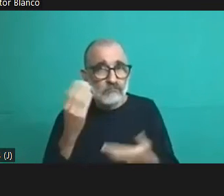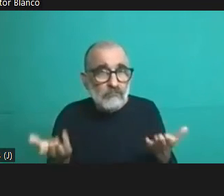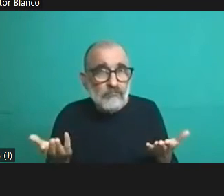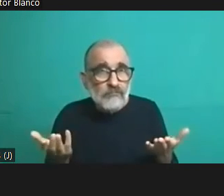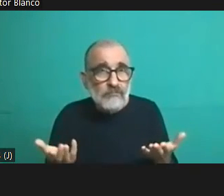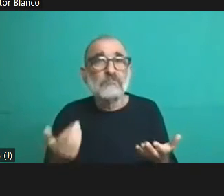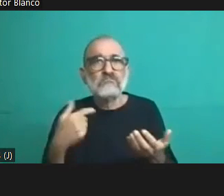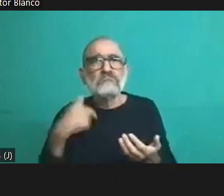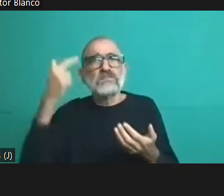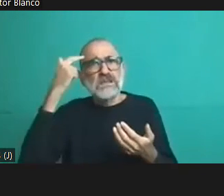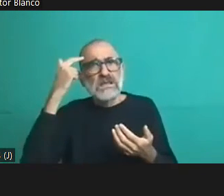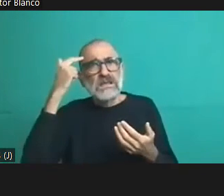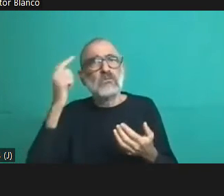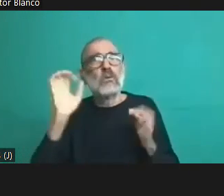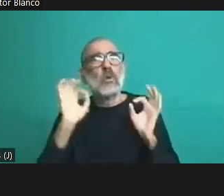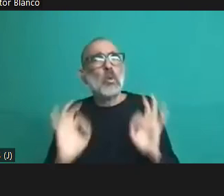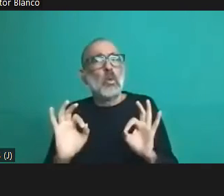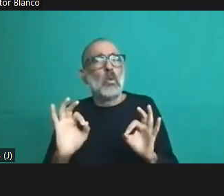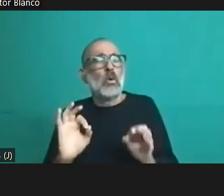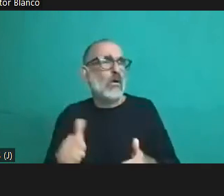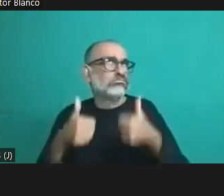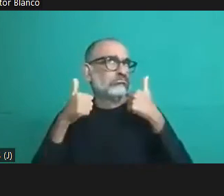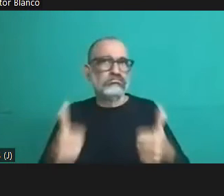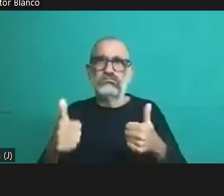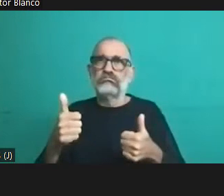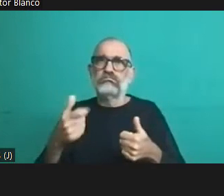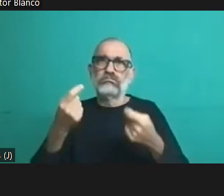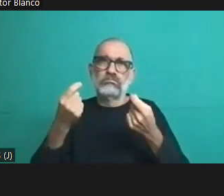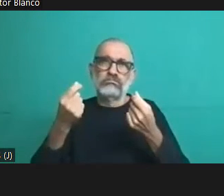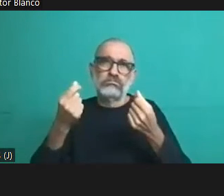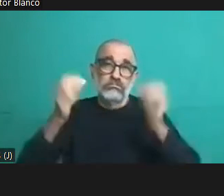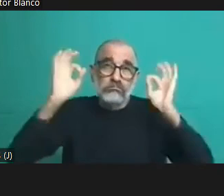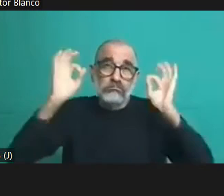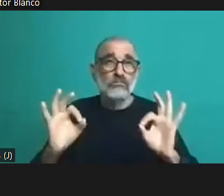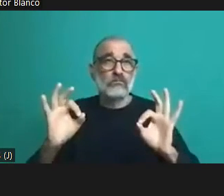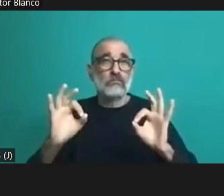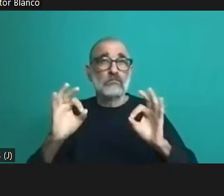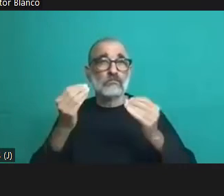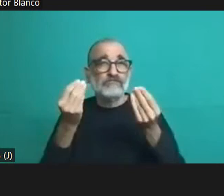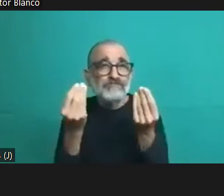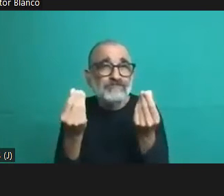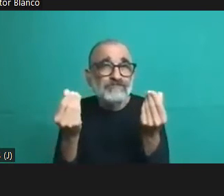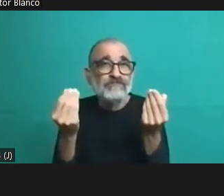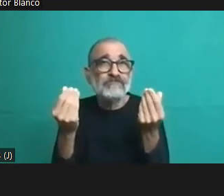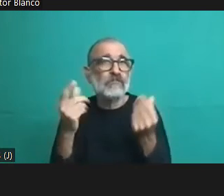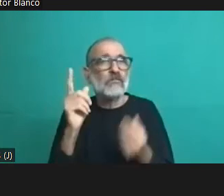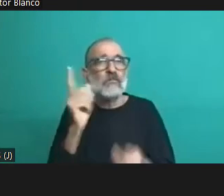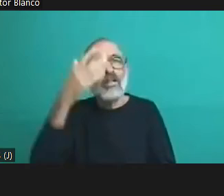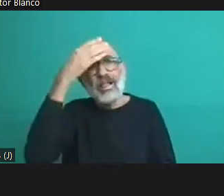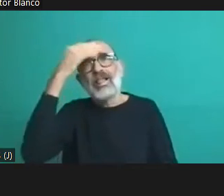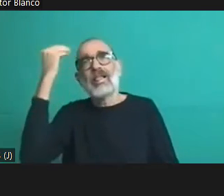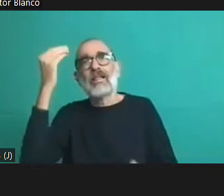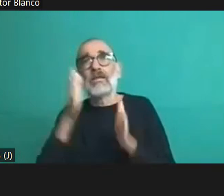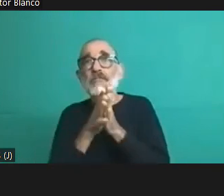underscore training in hand hygiene in schools and universities